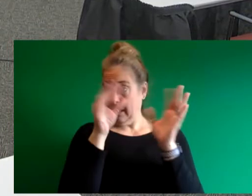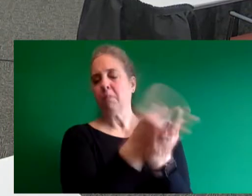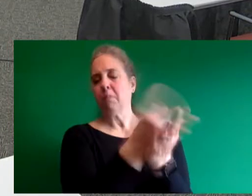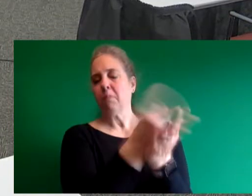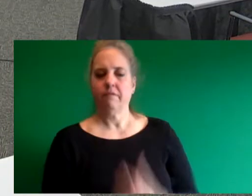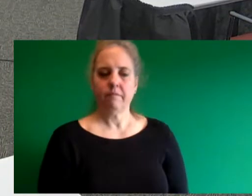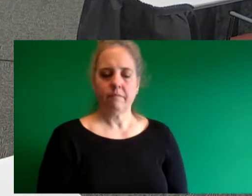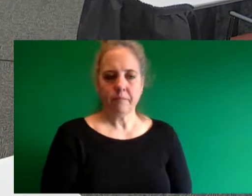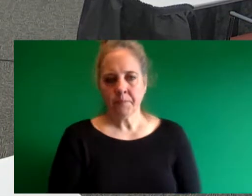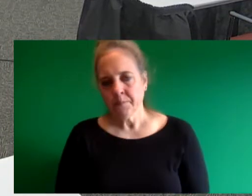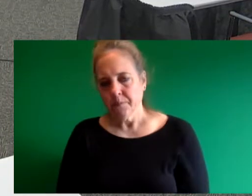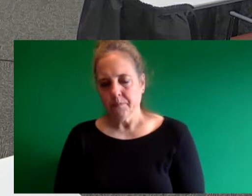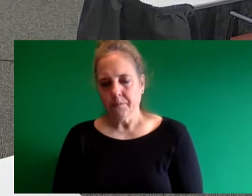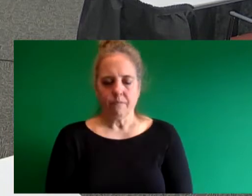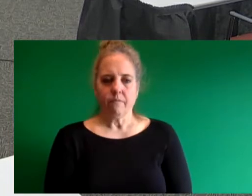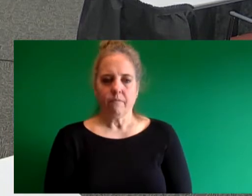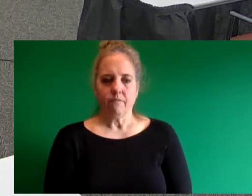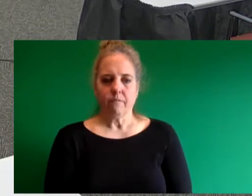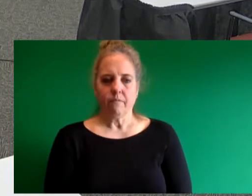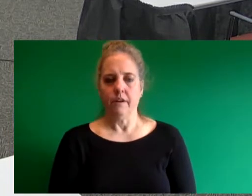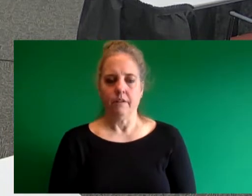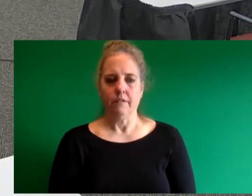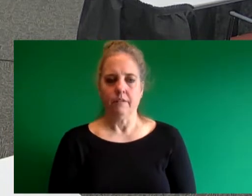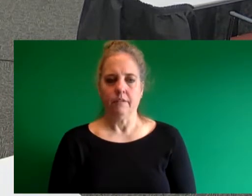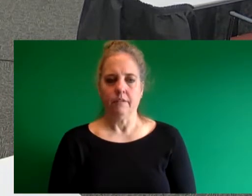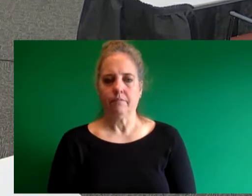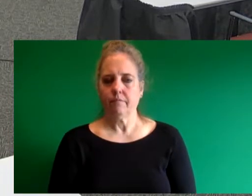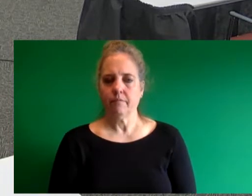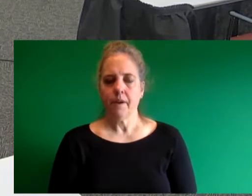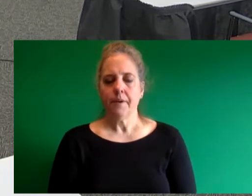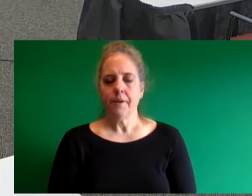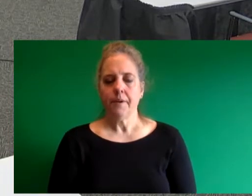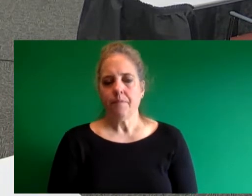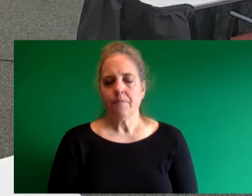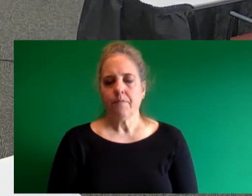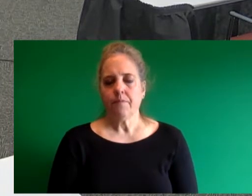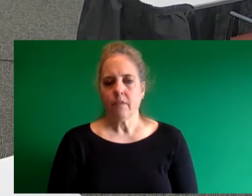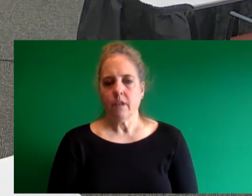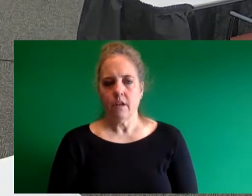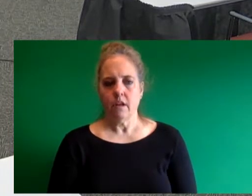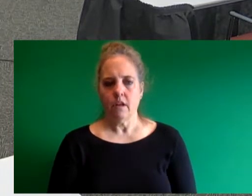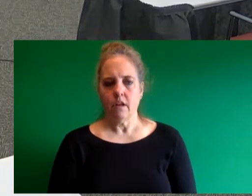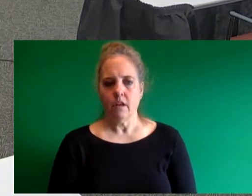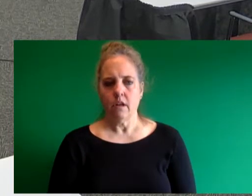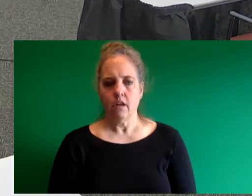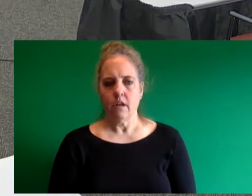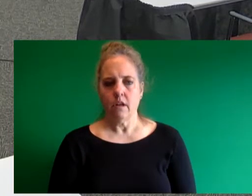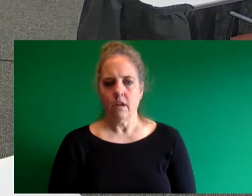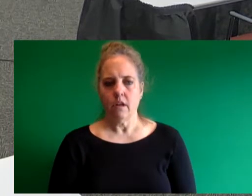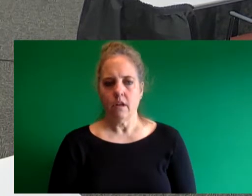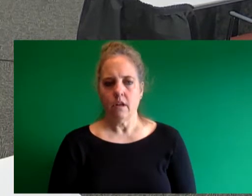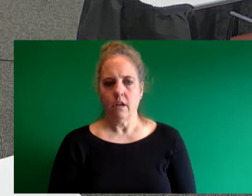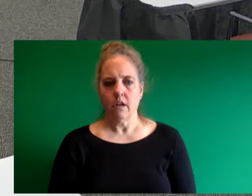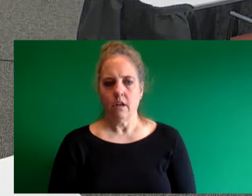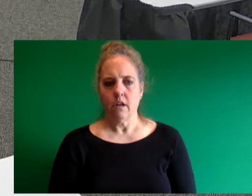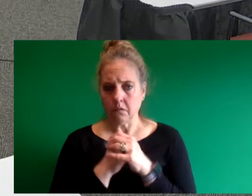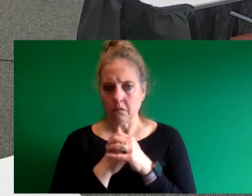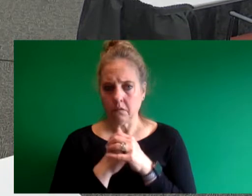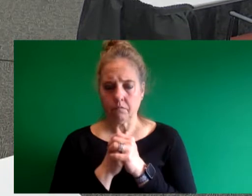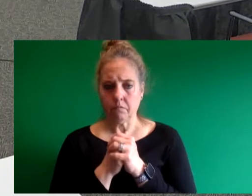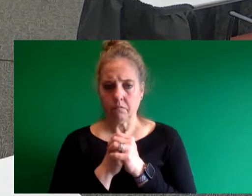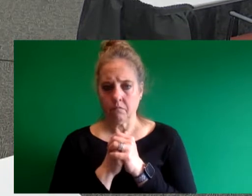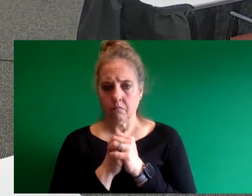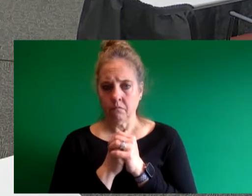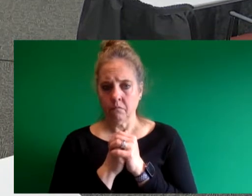We did. Didn't we do the agenda right here? We did. We got that one. But thanks for keeping me on track. Move to